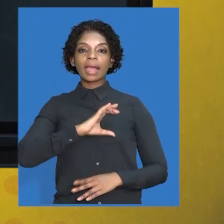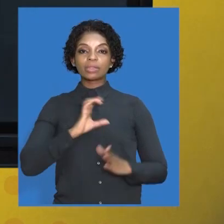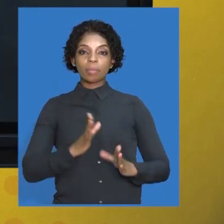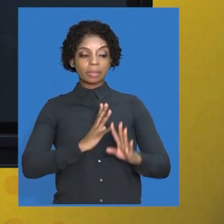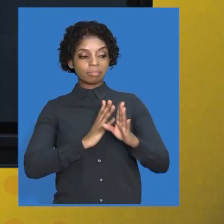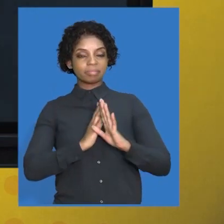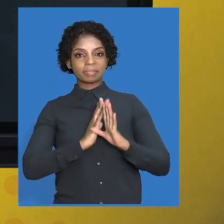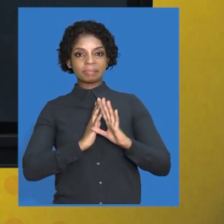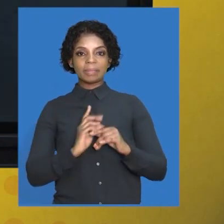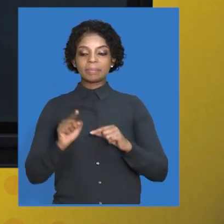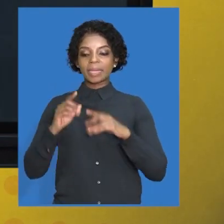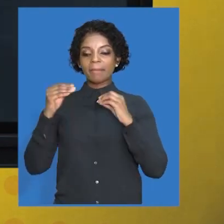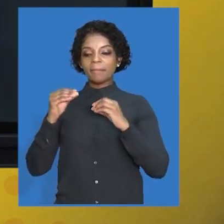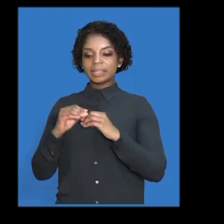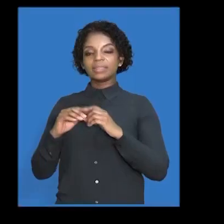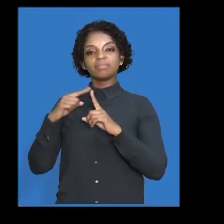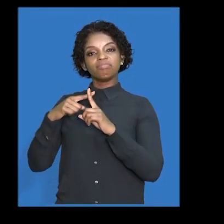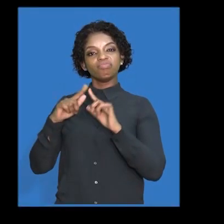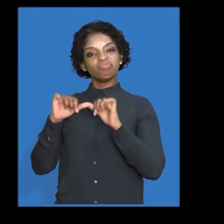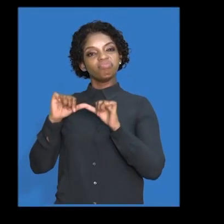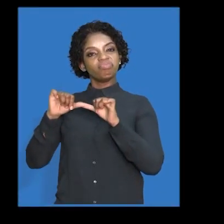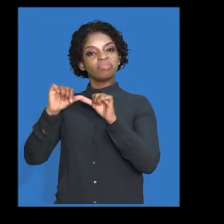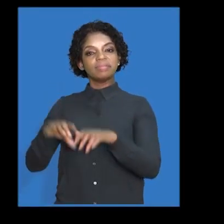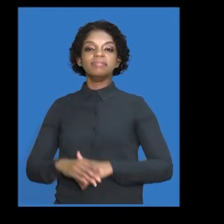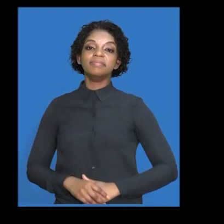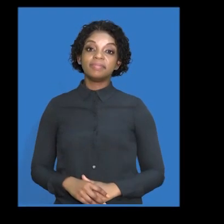business and a higher profitability.